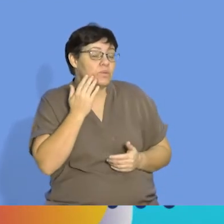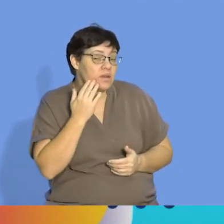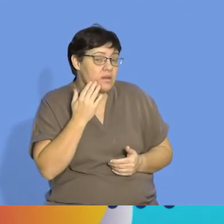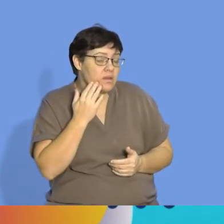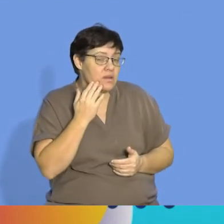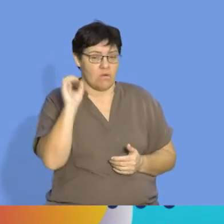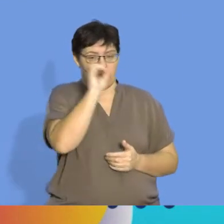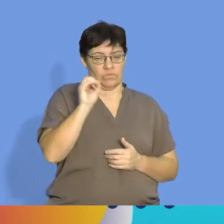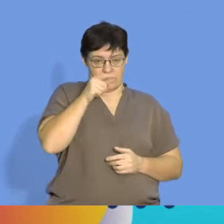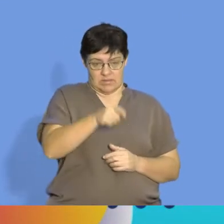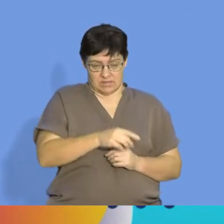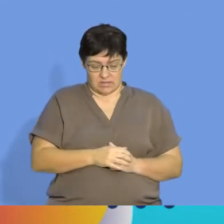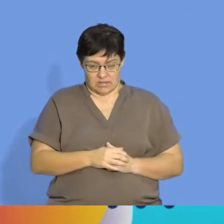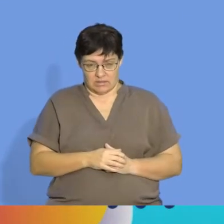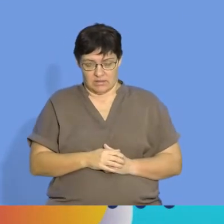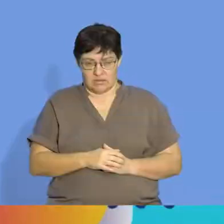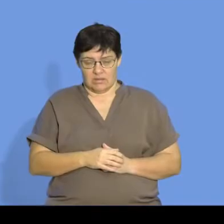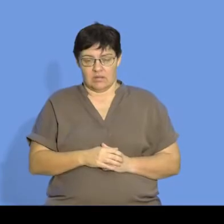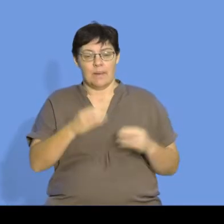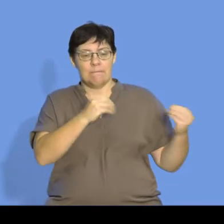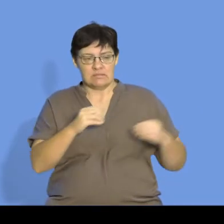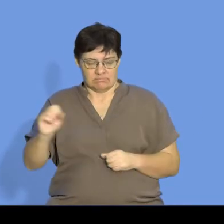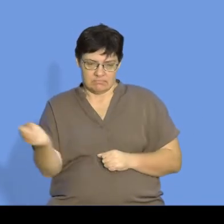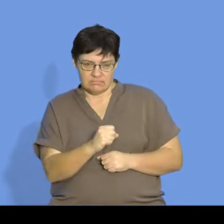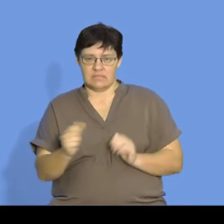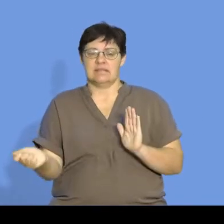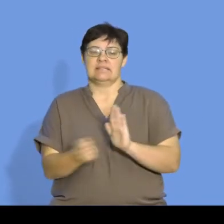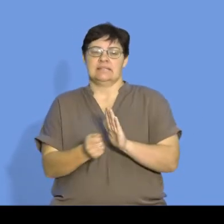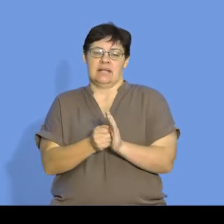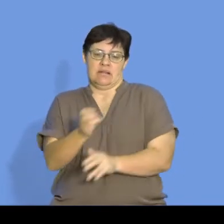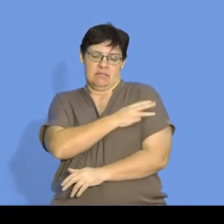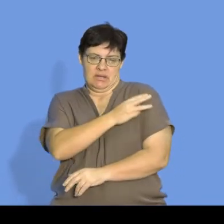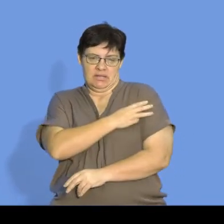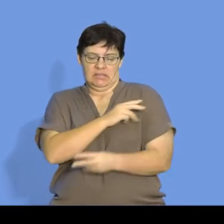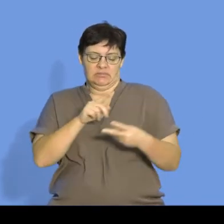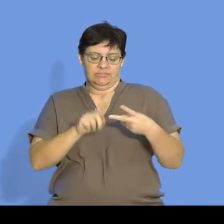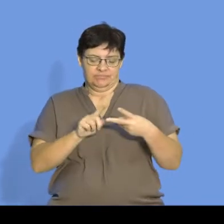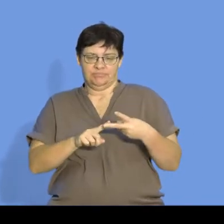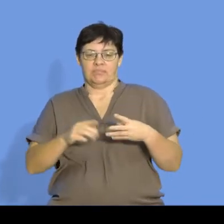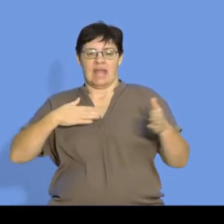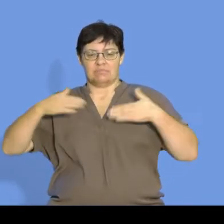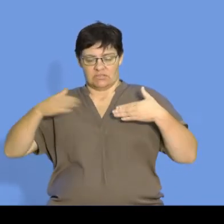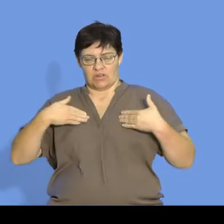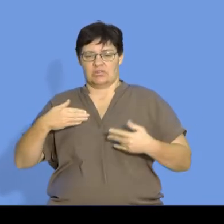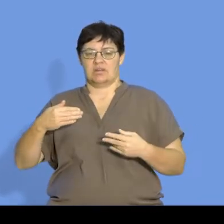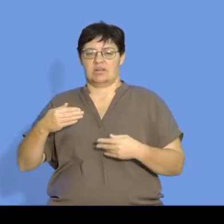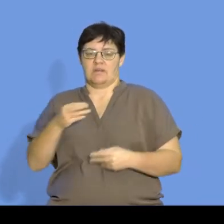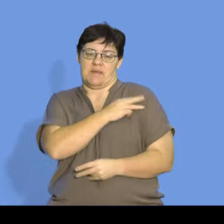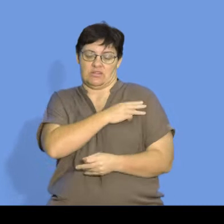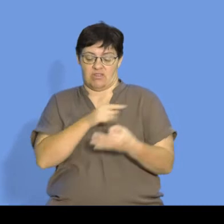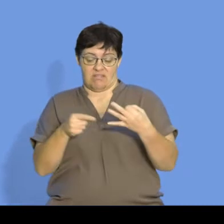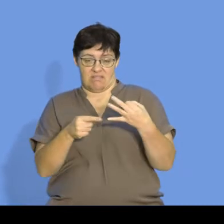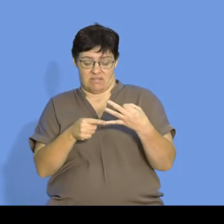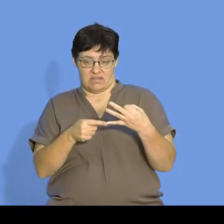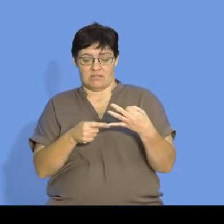effect from the October. The business employs a sales manager and an administration